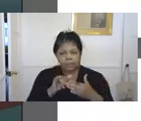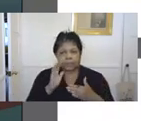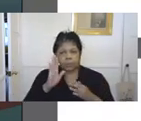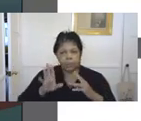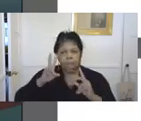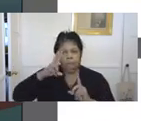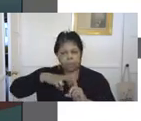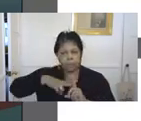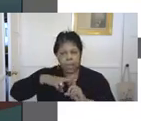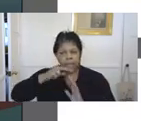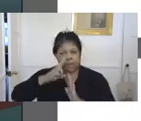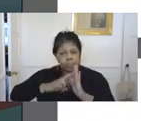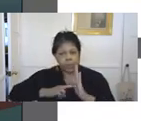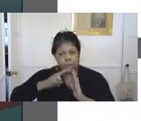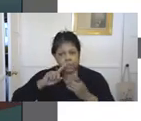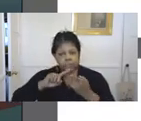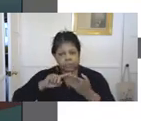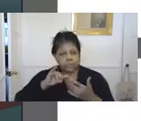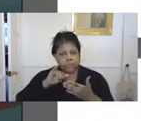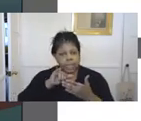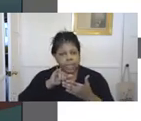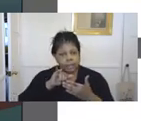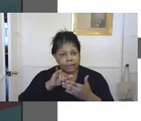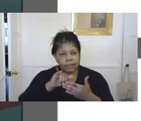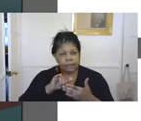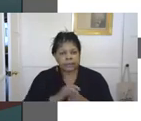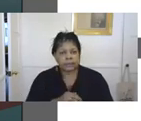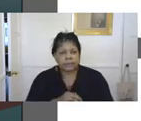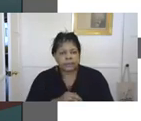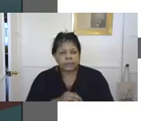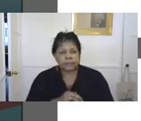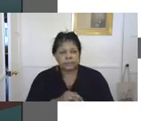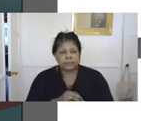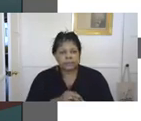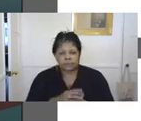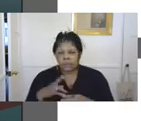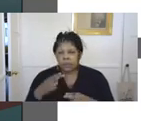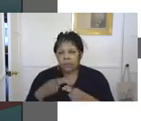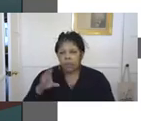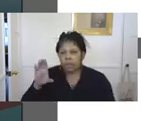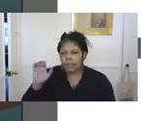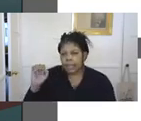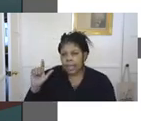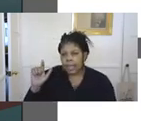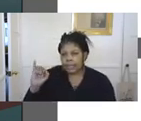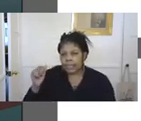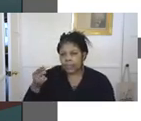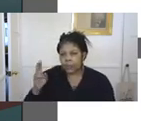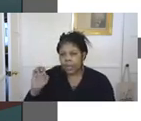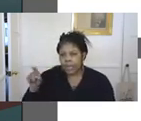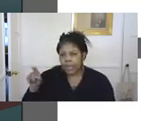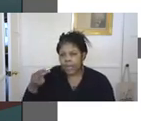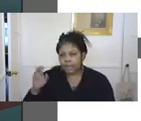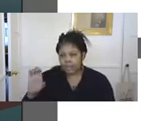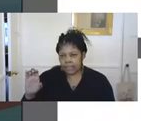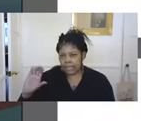a brush to it, which is pretty nice. And it's going to be one of the calligraphic brushes. So what I want to do, and I think I